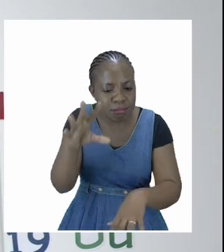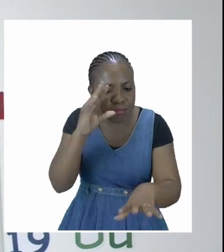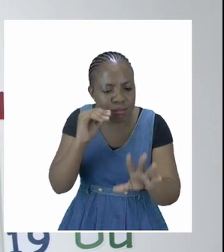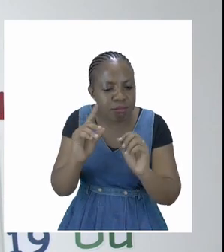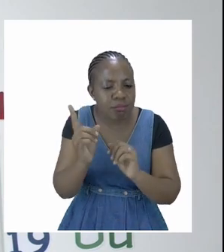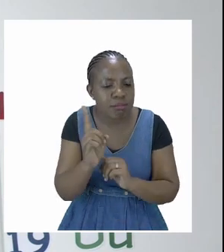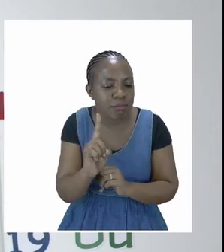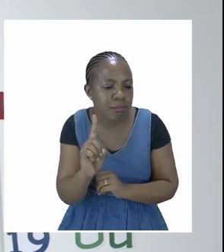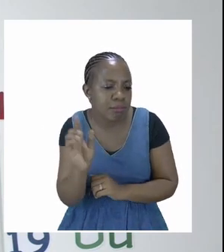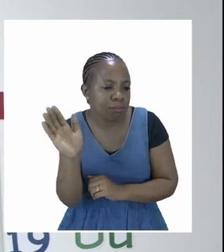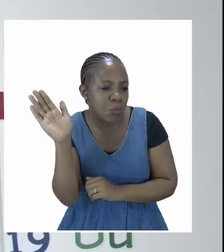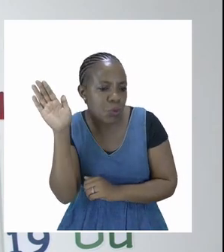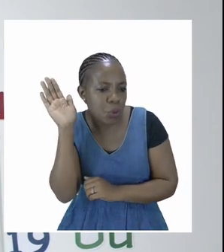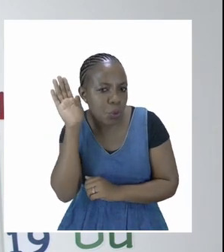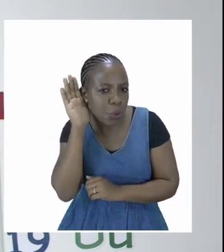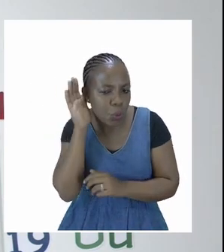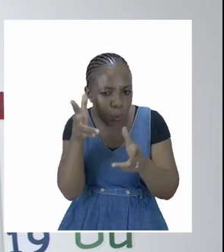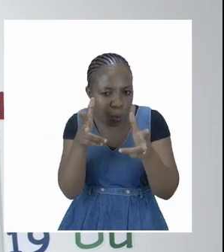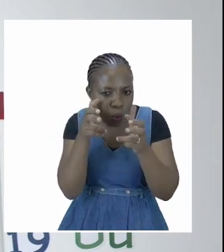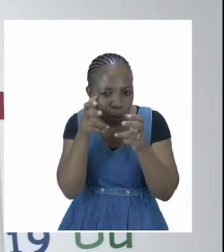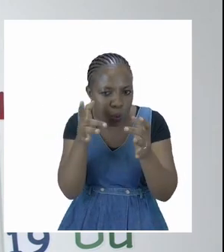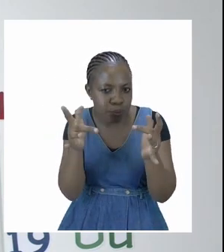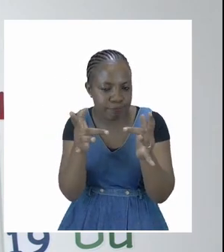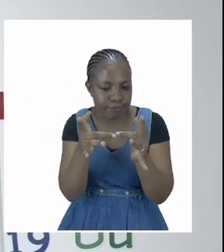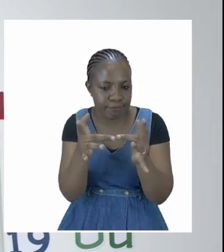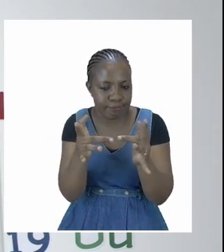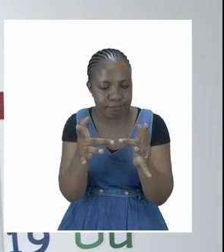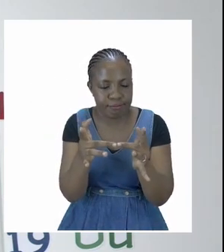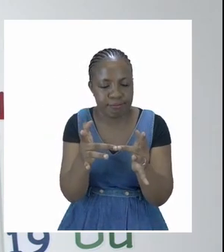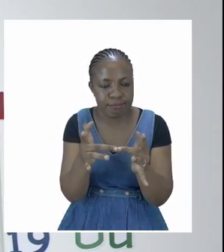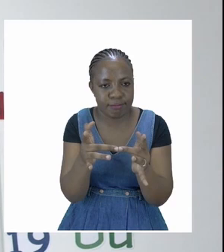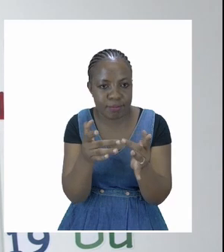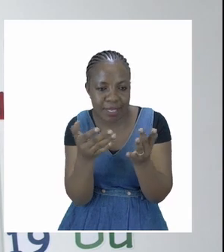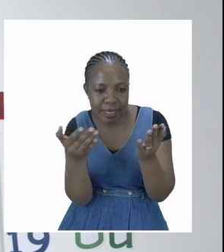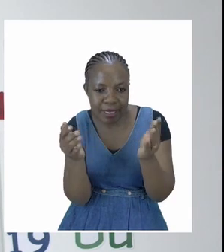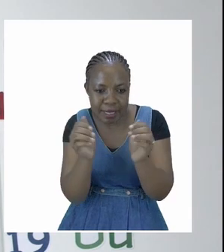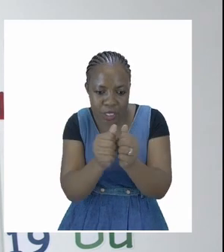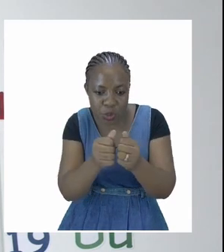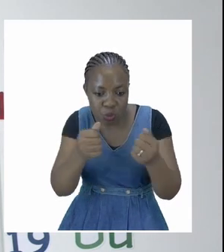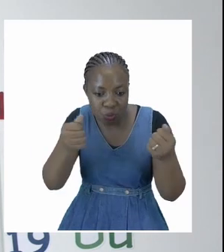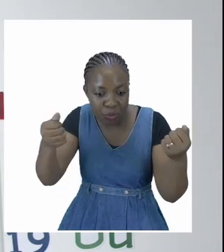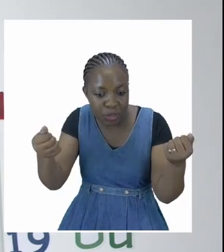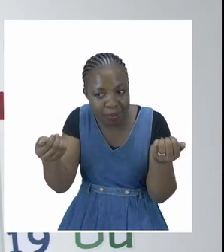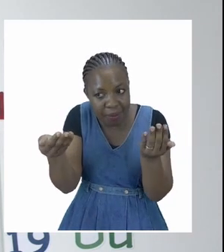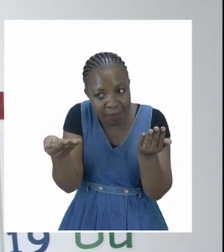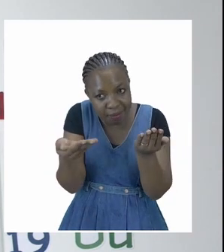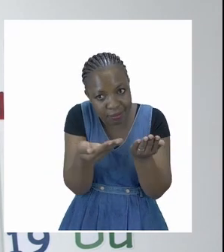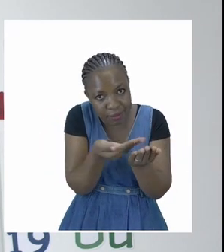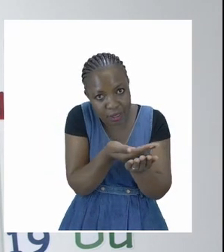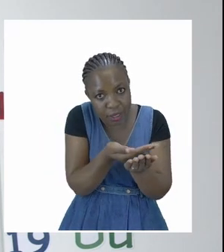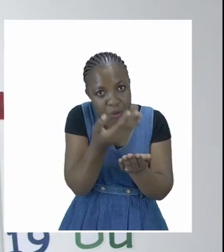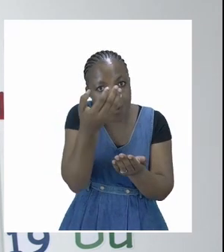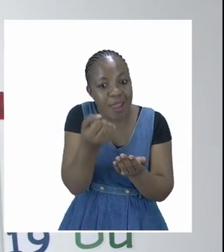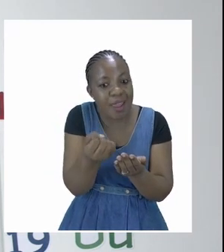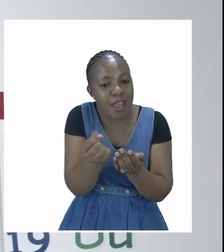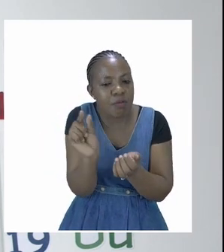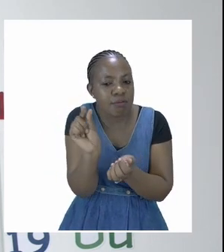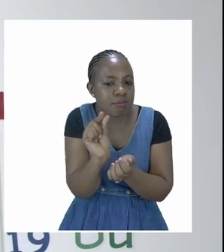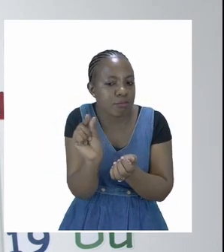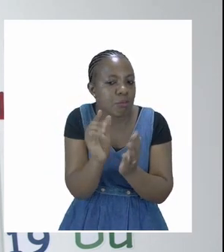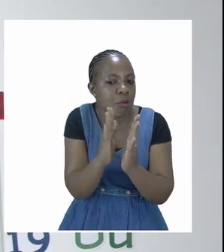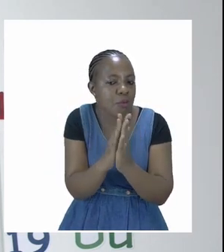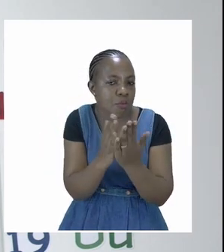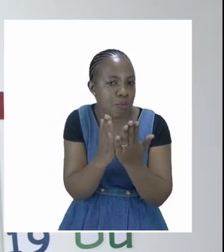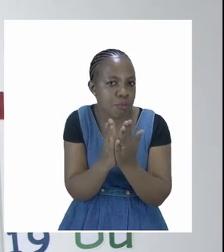or watching online. Inside the newspapers, there is an insert of the lesson